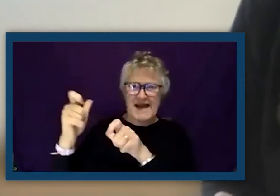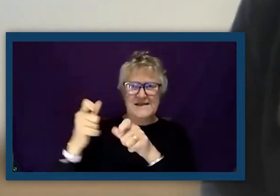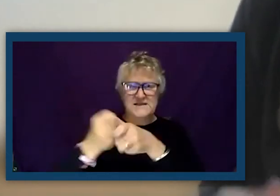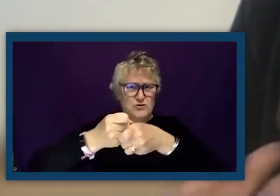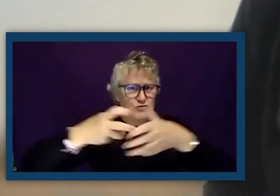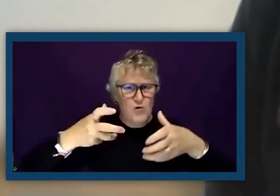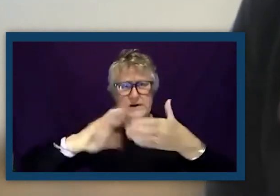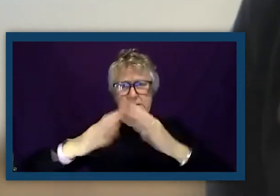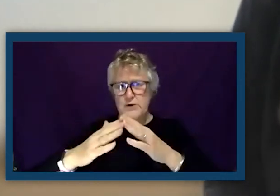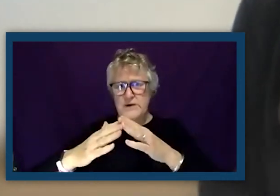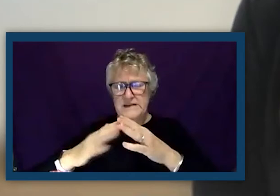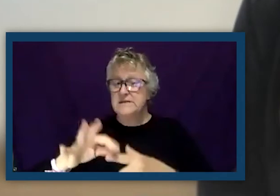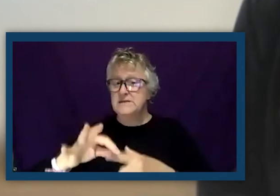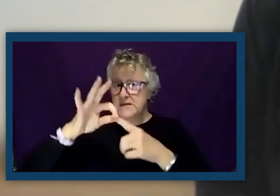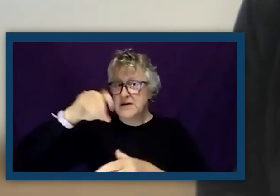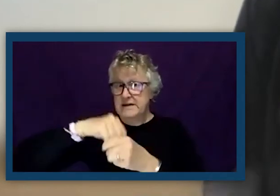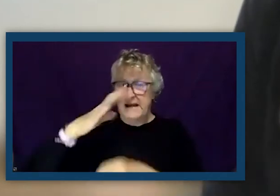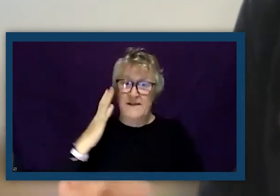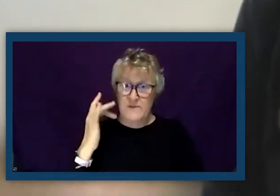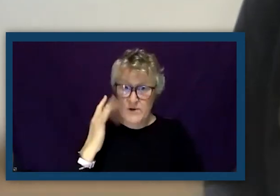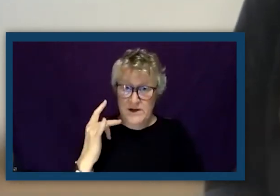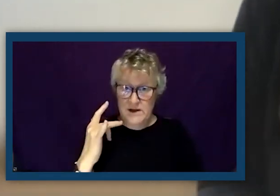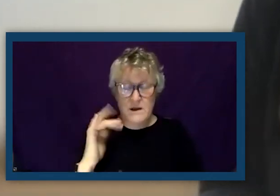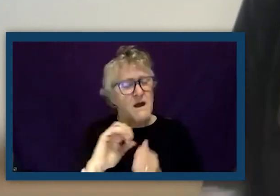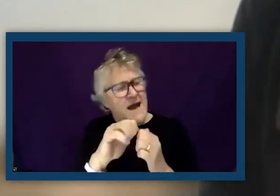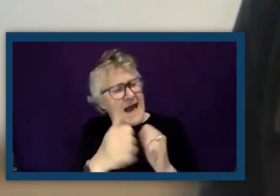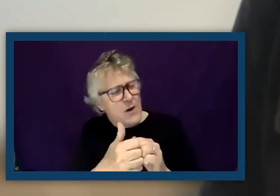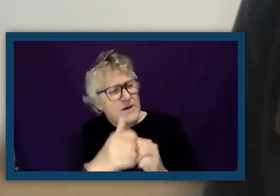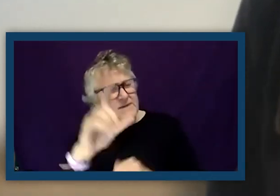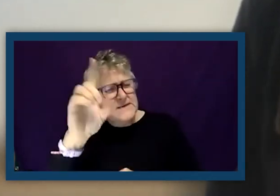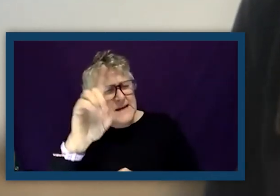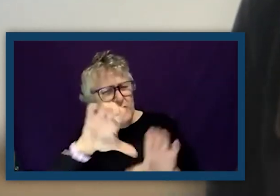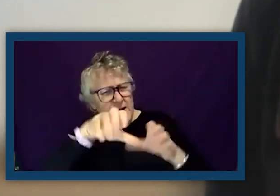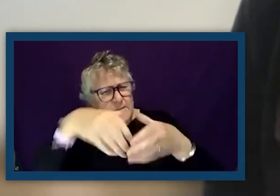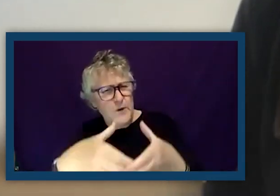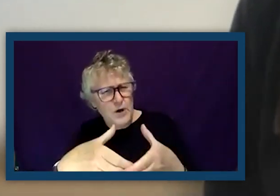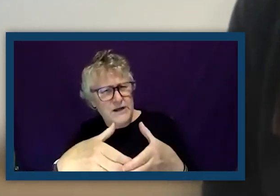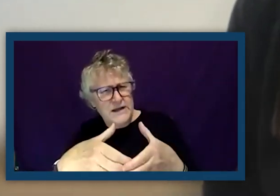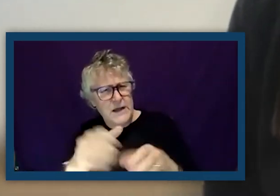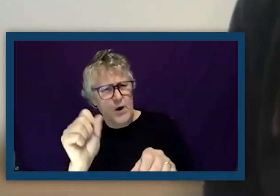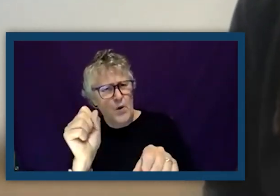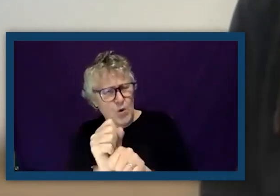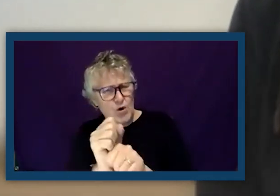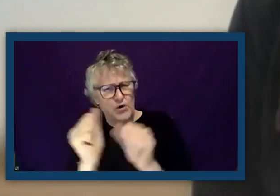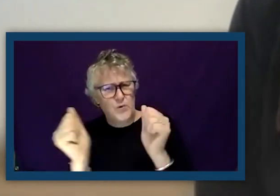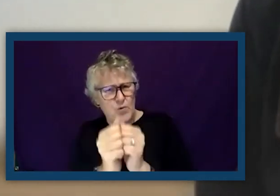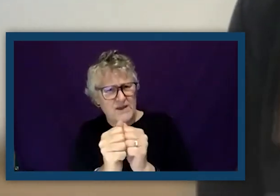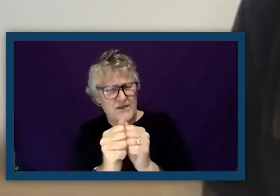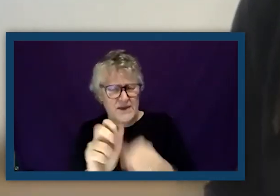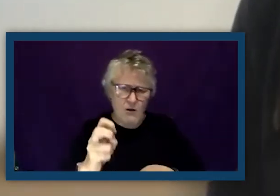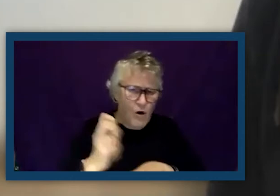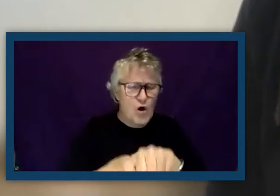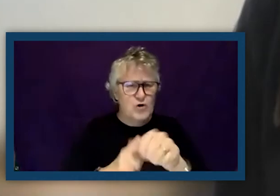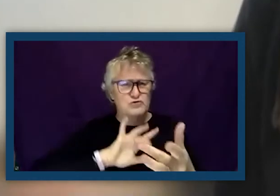can the California Democratic Party work across these communities, hard to reach communities that are